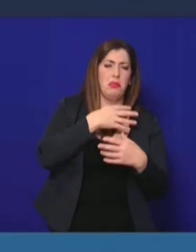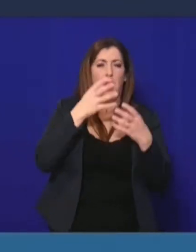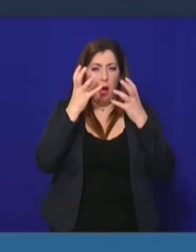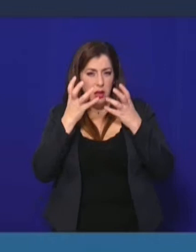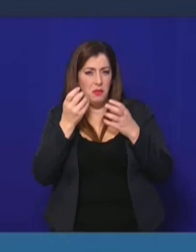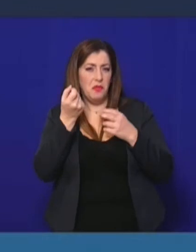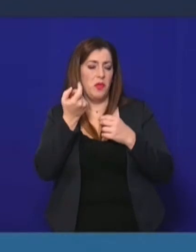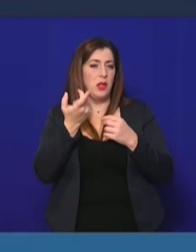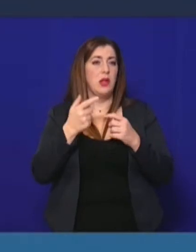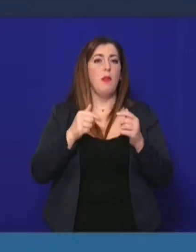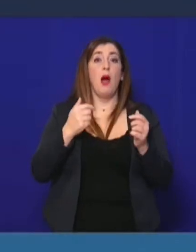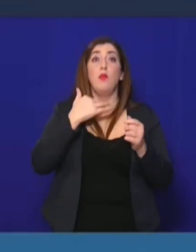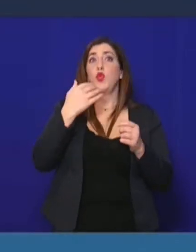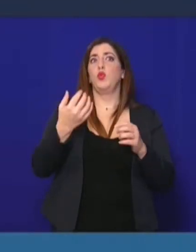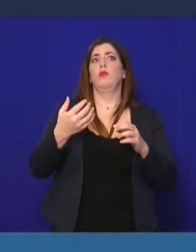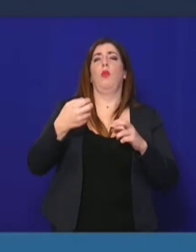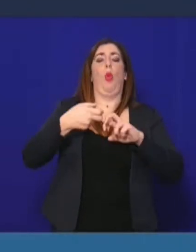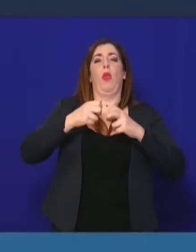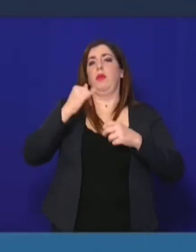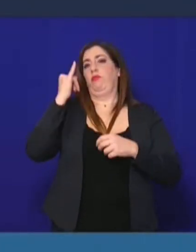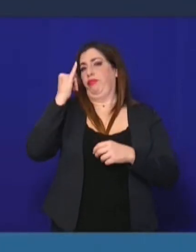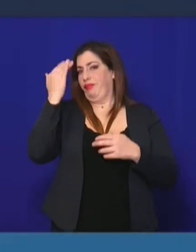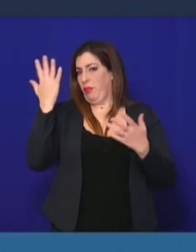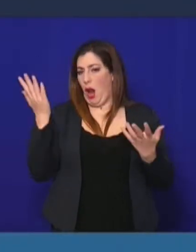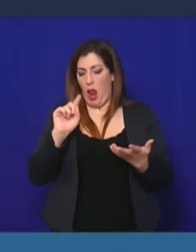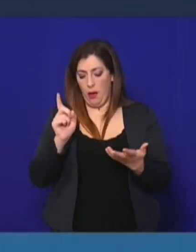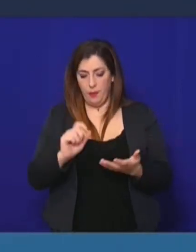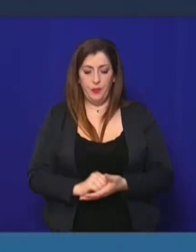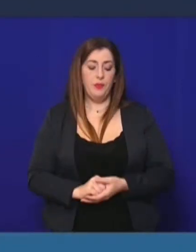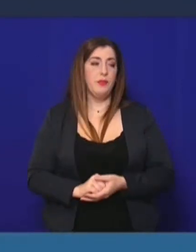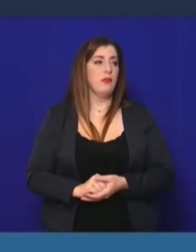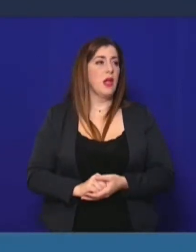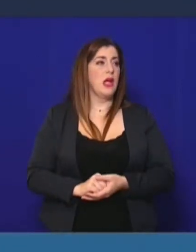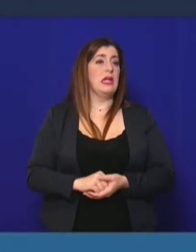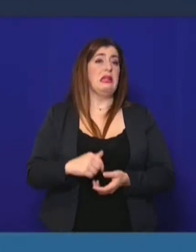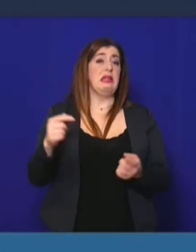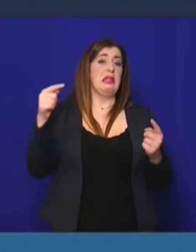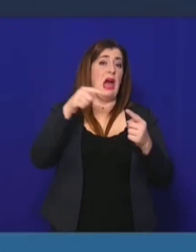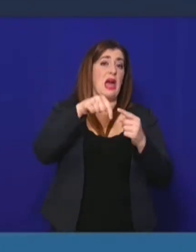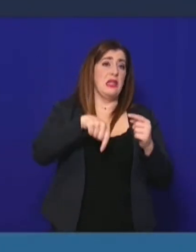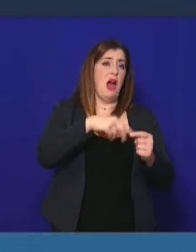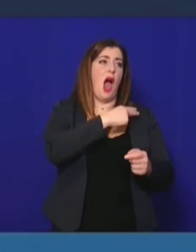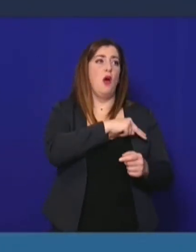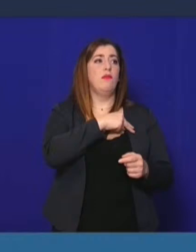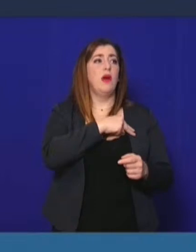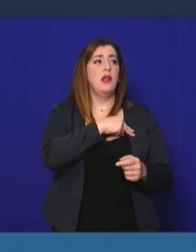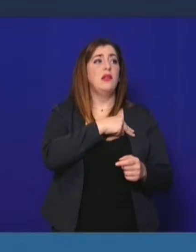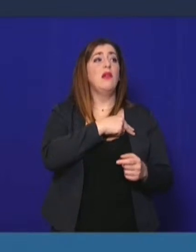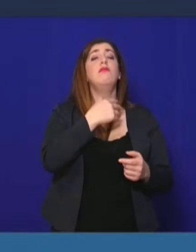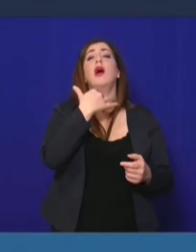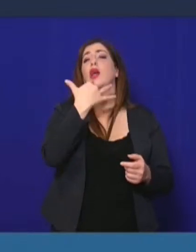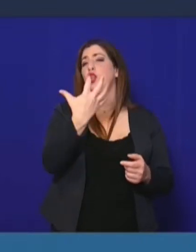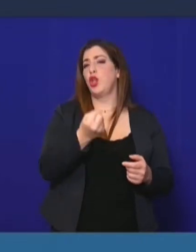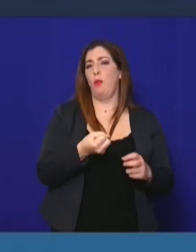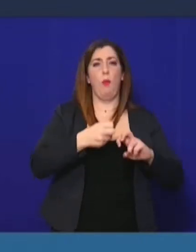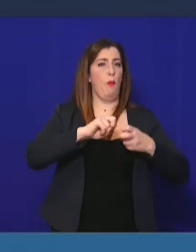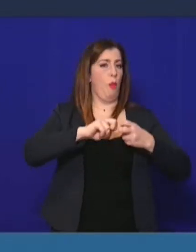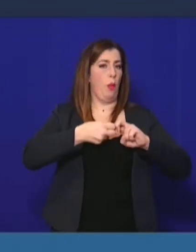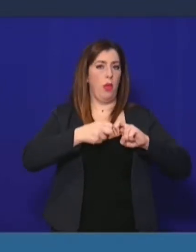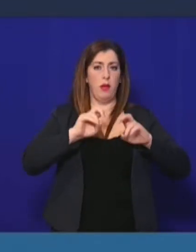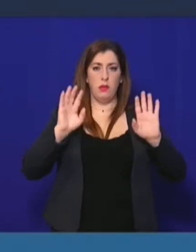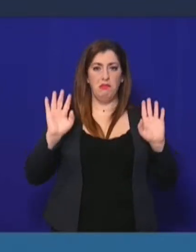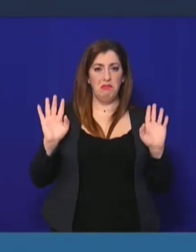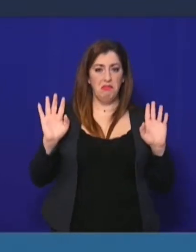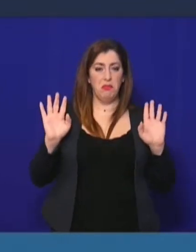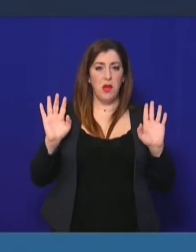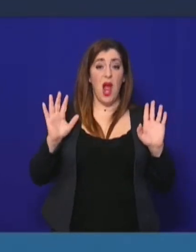komunika ma' dawn il-nies sissa li tlaqmu Malta ma kellniex minnhom li kellhom side effects, infatti ħafna mill-kollegi tiegħi wkoll fl-isptar